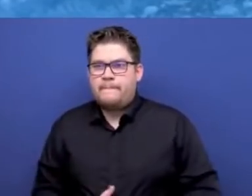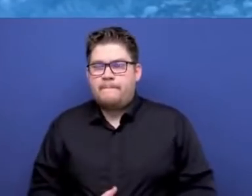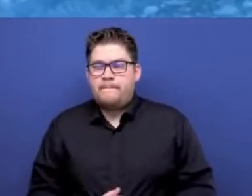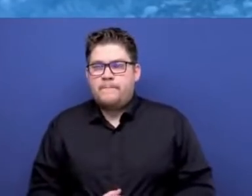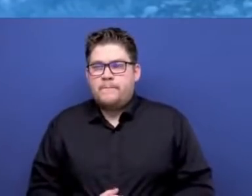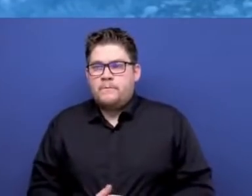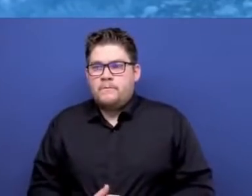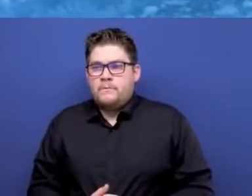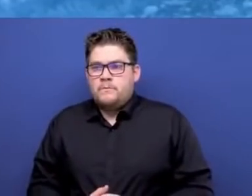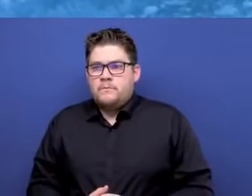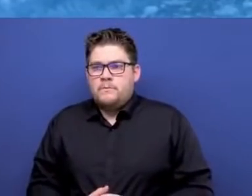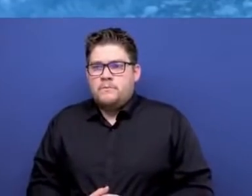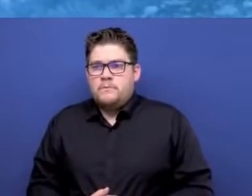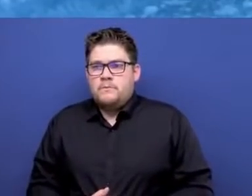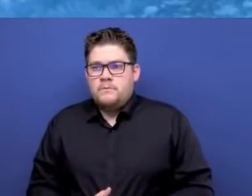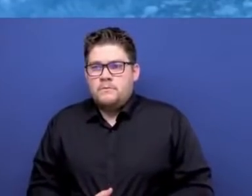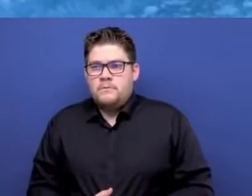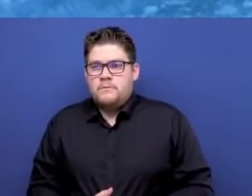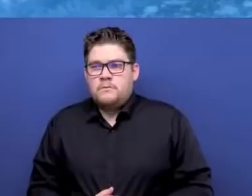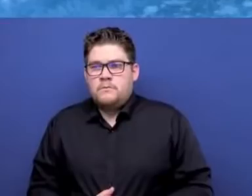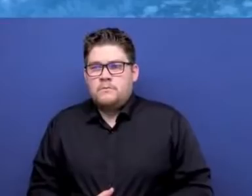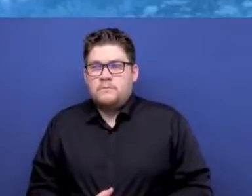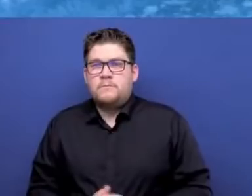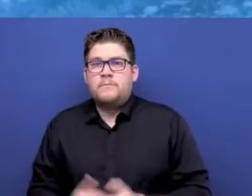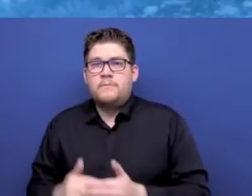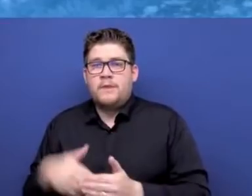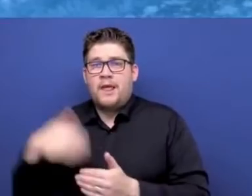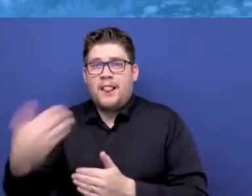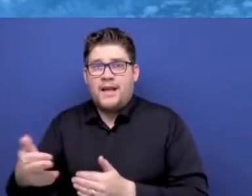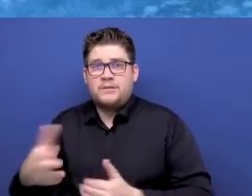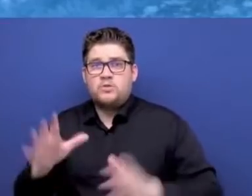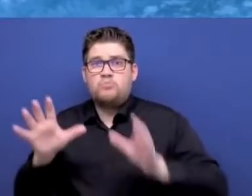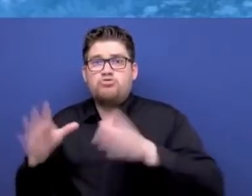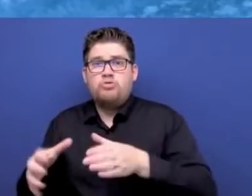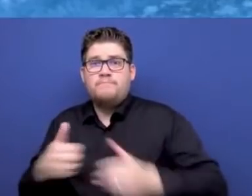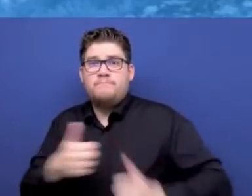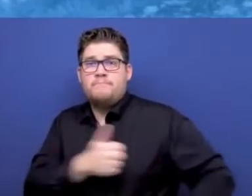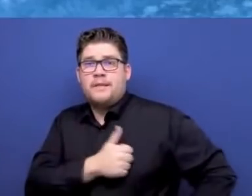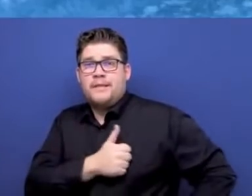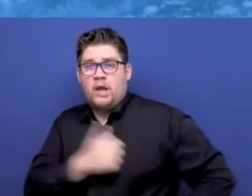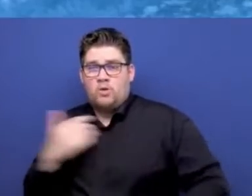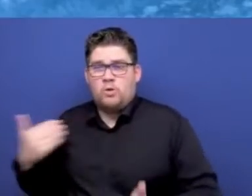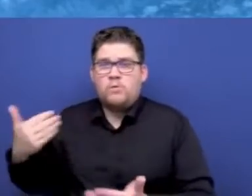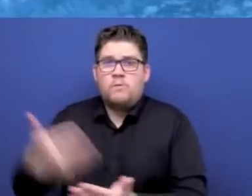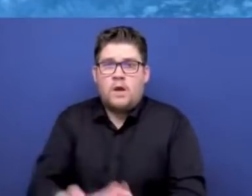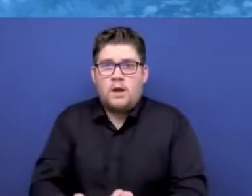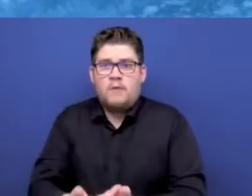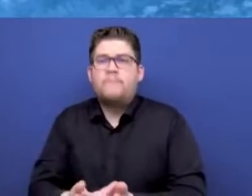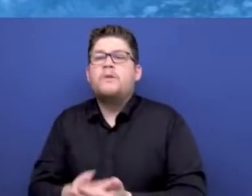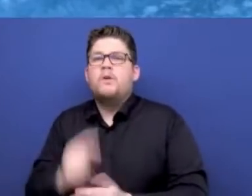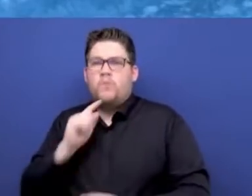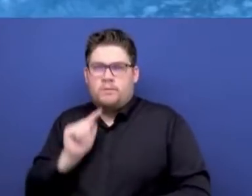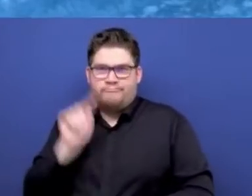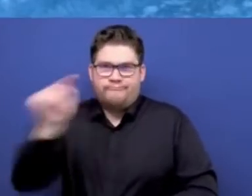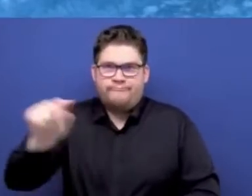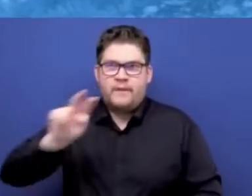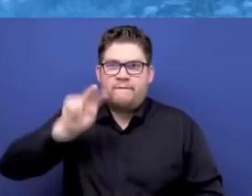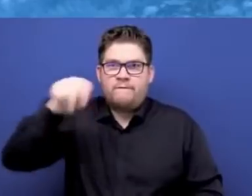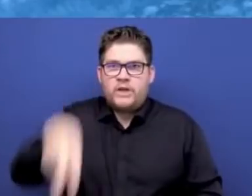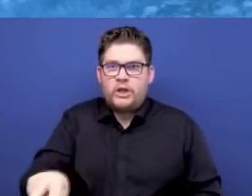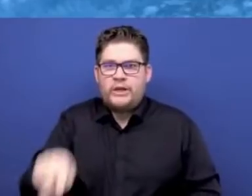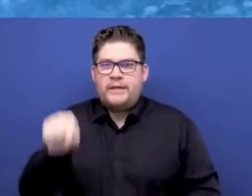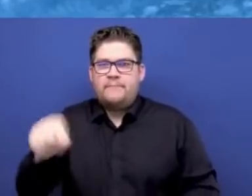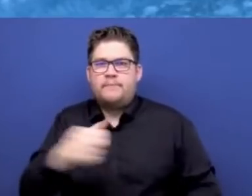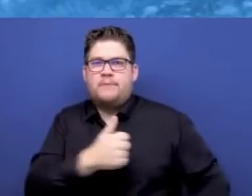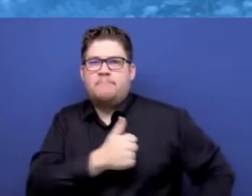deployment batch was stationed or sent to the Vernon military base to get briefed and be ready to go, but we